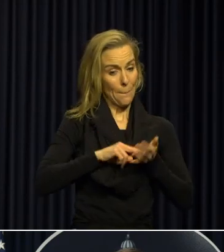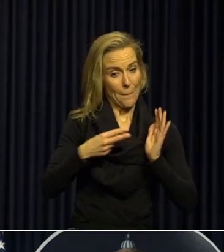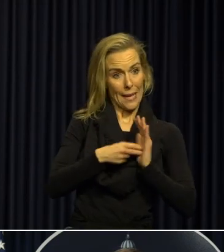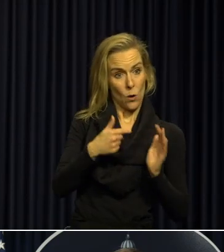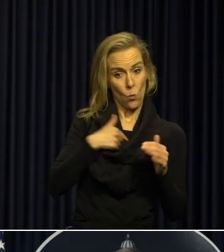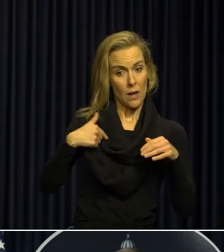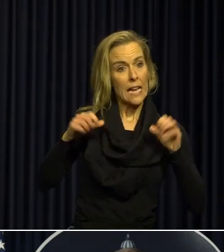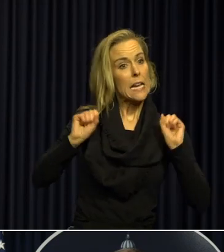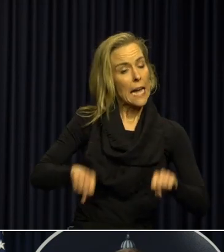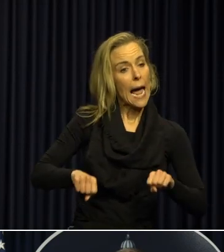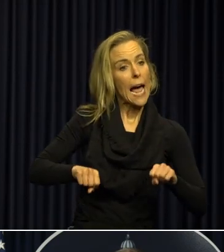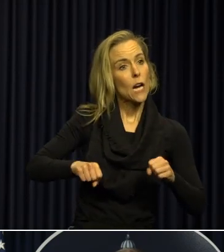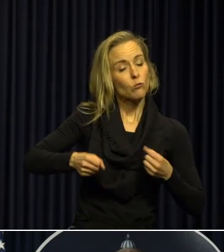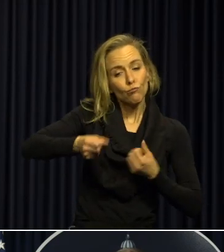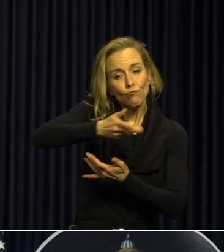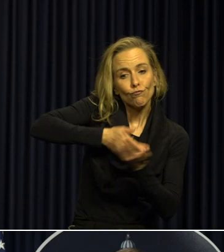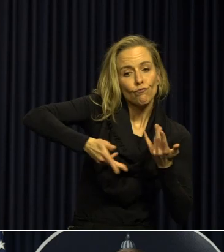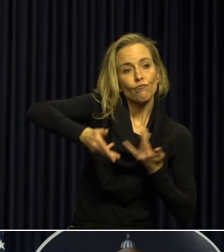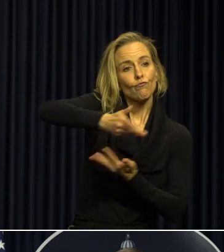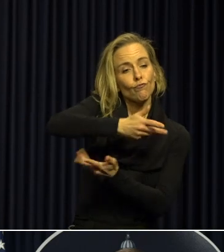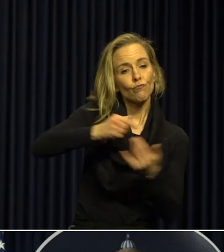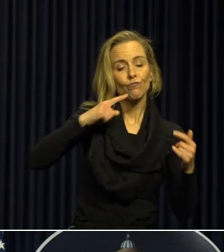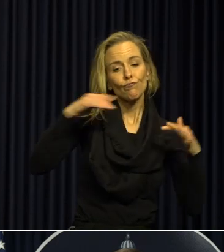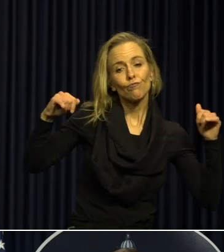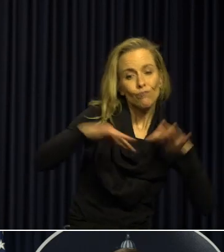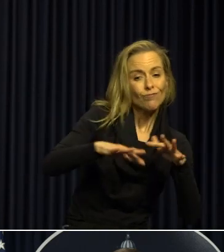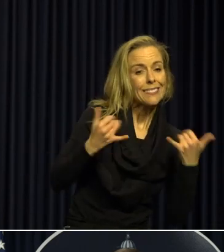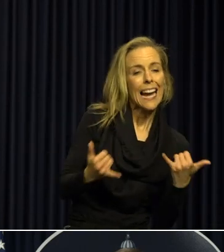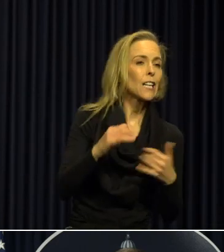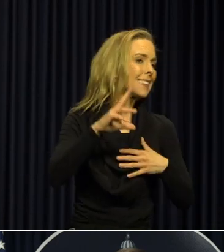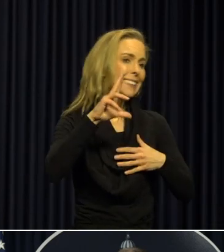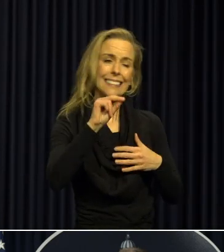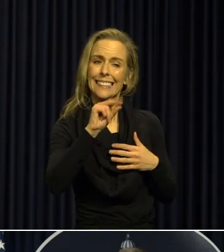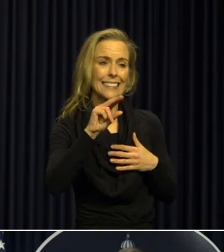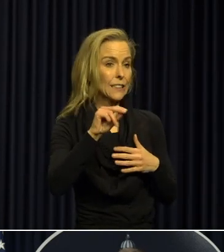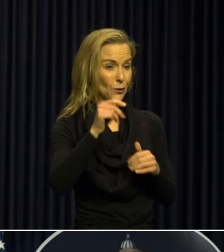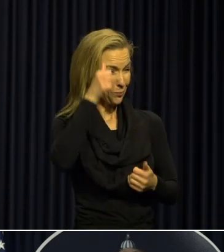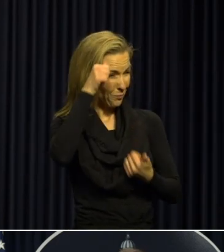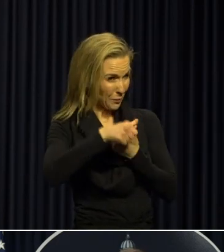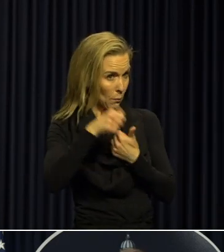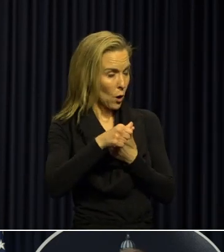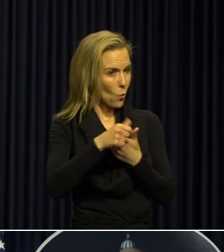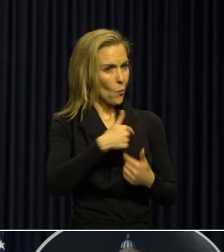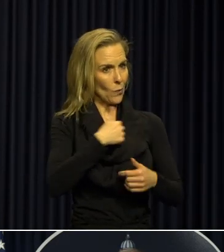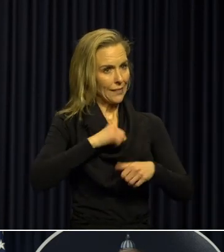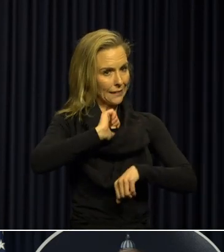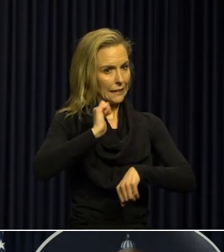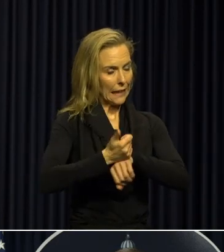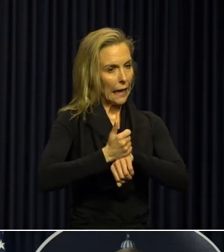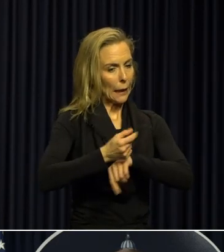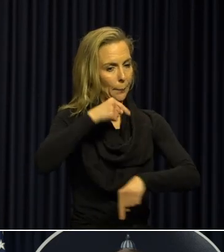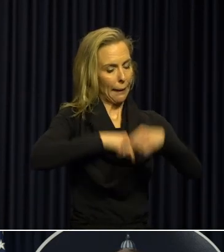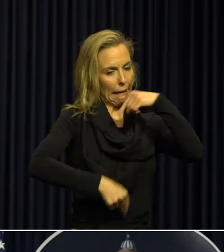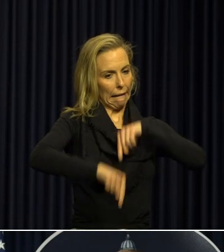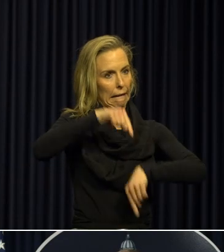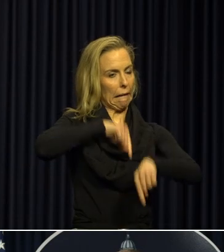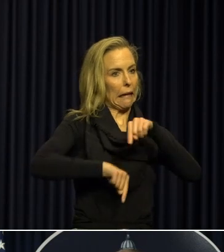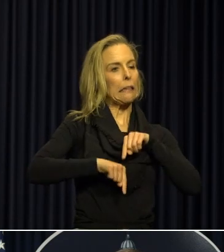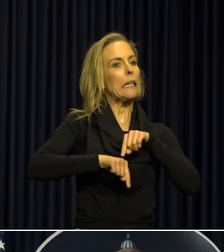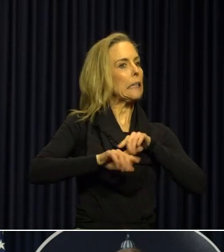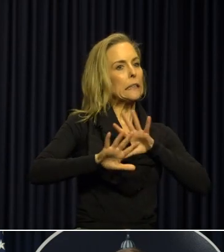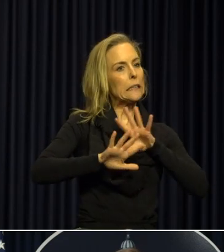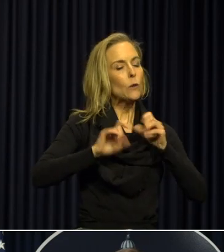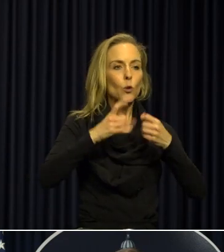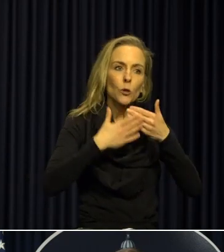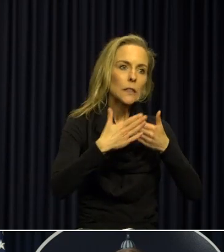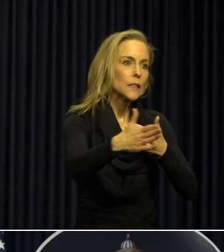we can engage in crowds and gatherings yet. Remember, every time we do something like that, we set ourselves back. Days, we could set